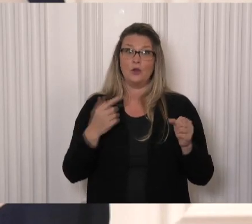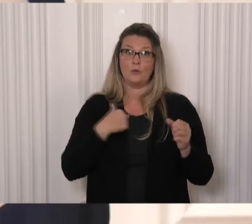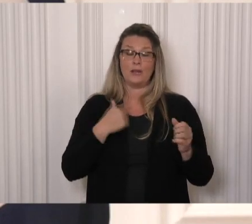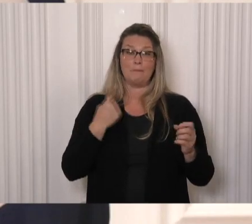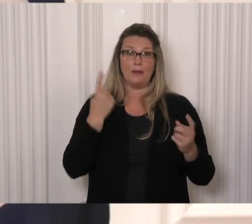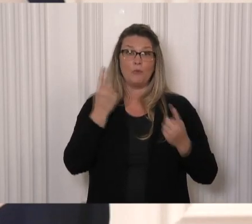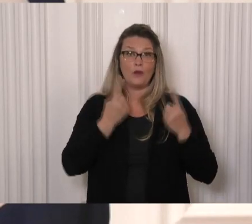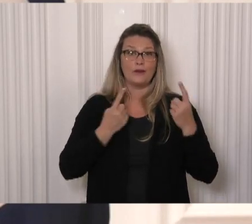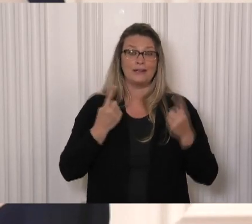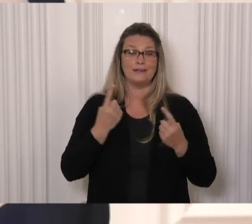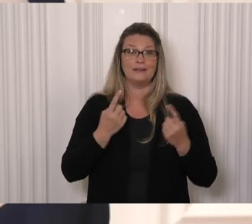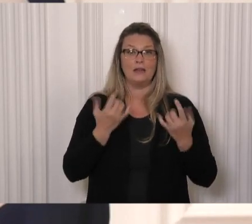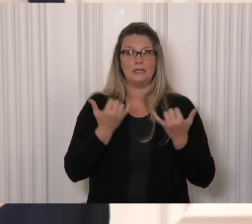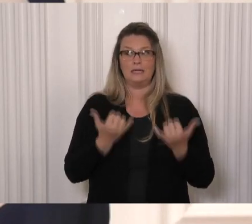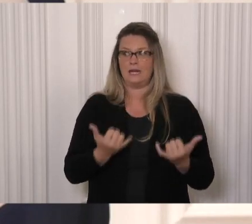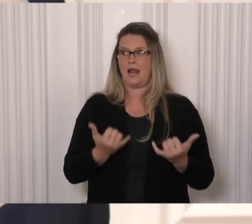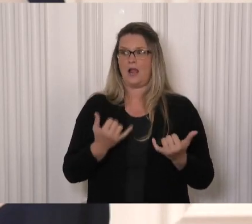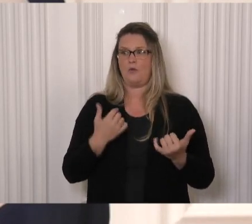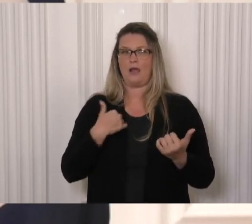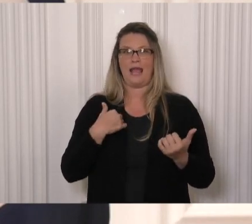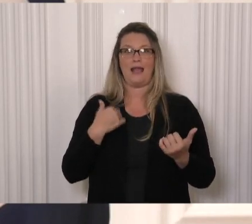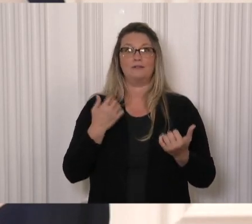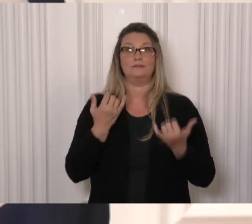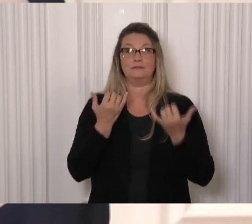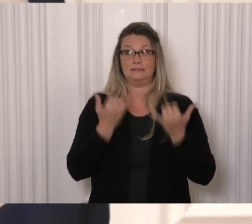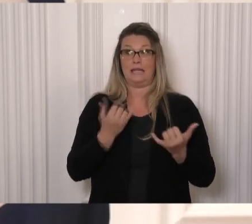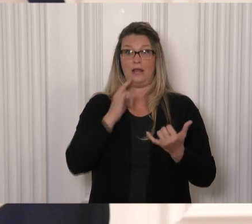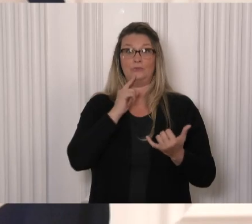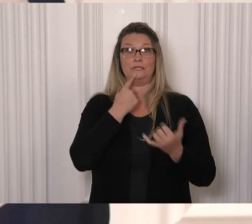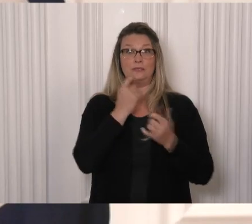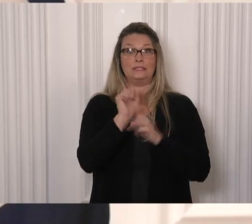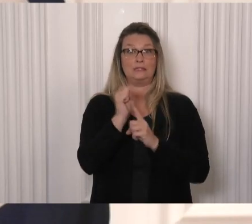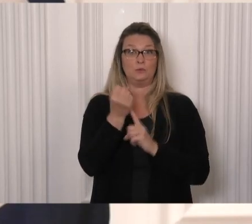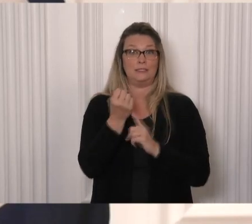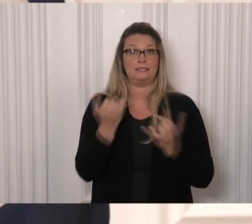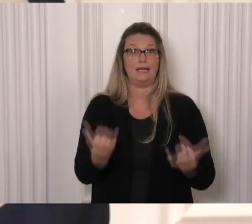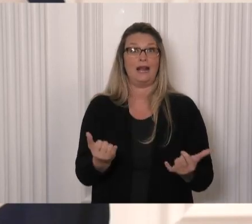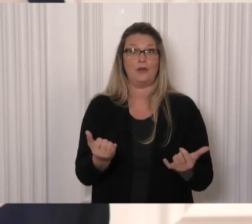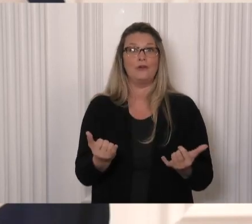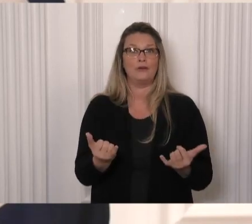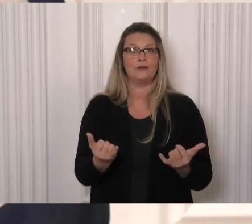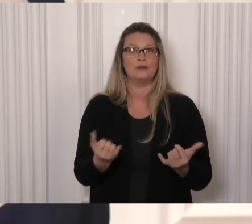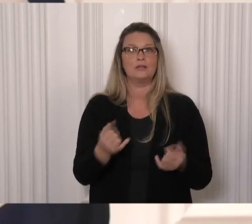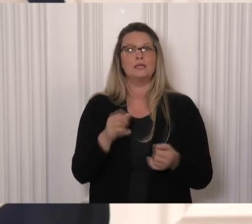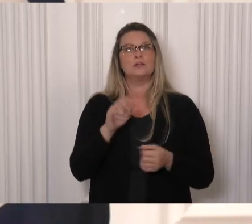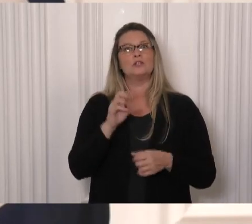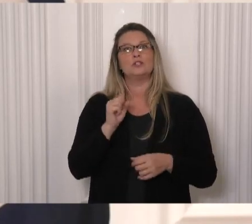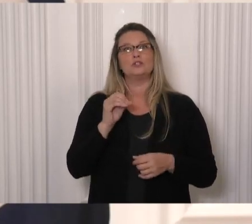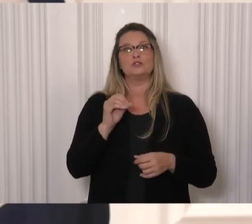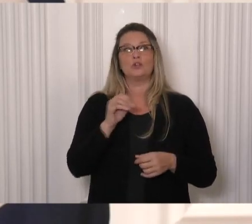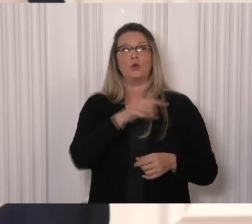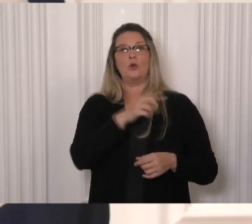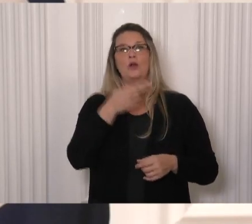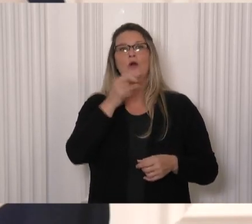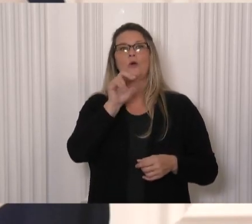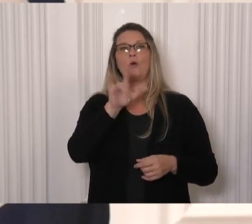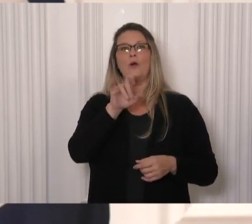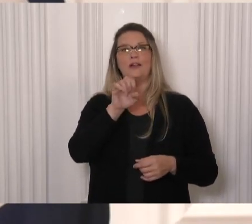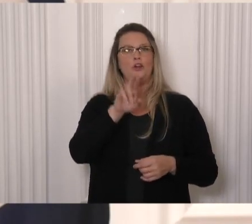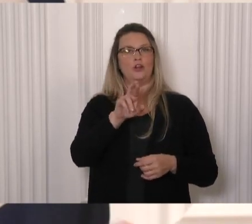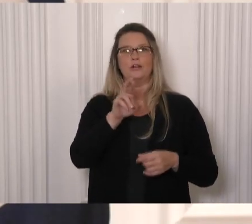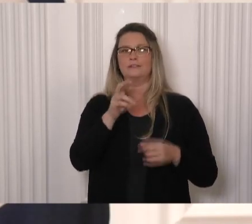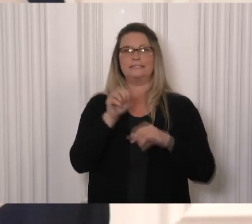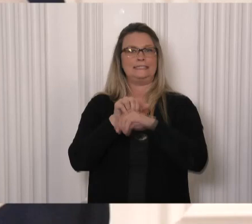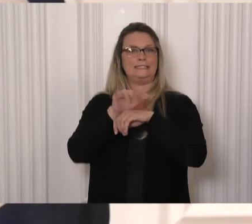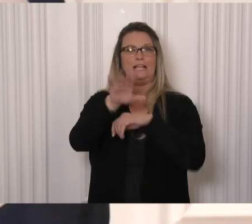worried, and now we've got something to really be worried about and everything. And so the general immediately sent 4 people right there to